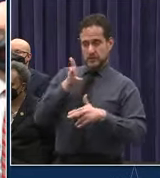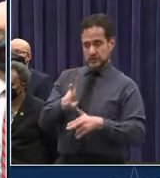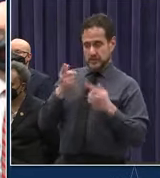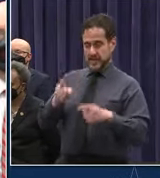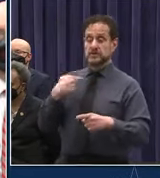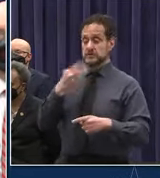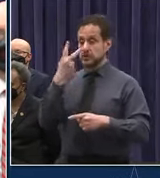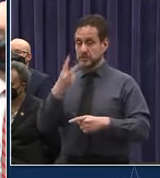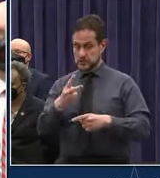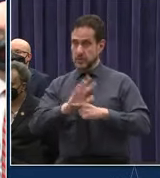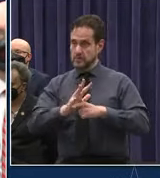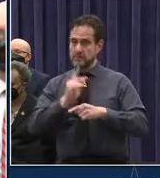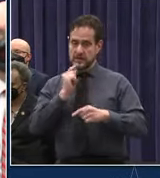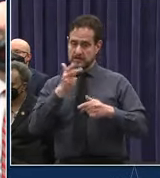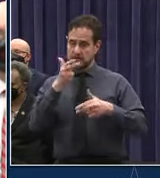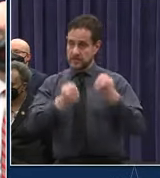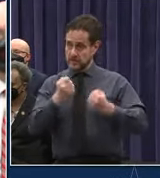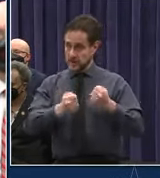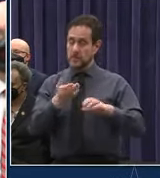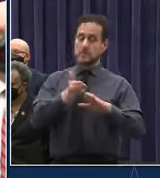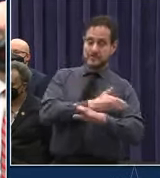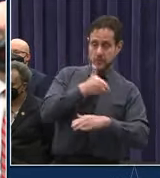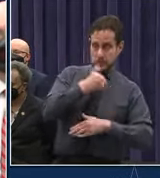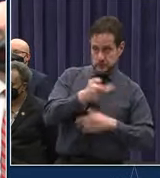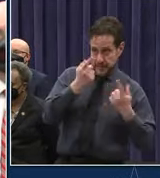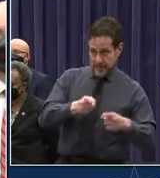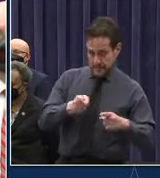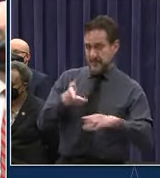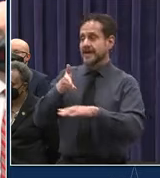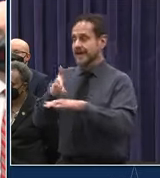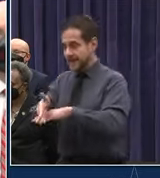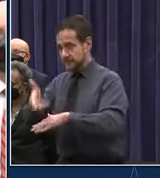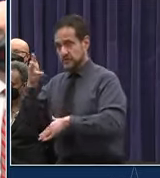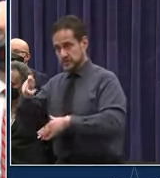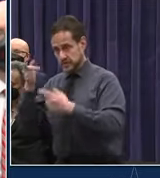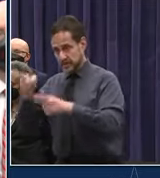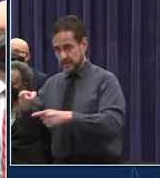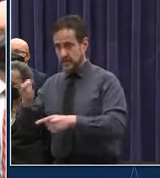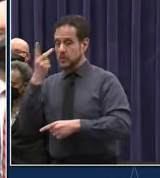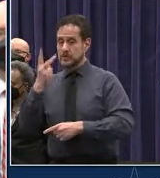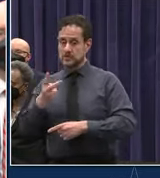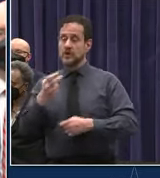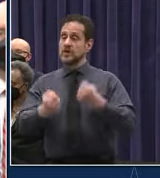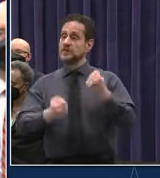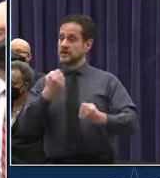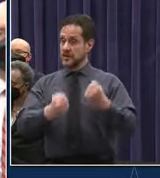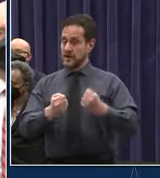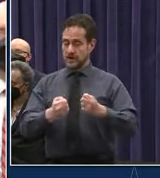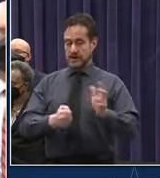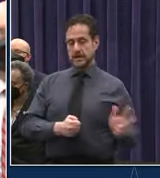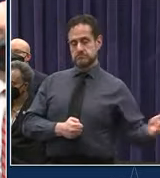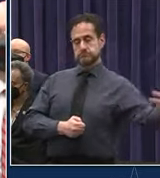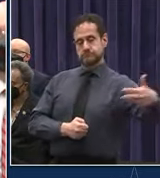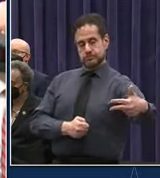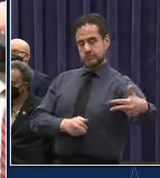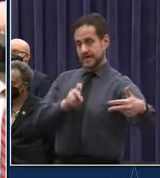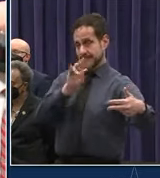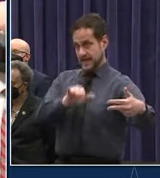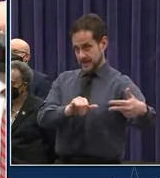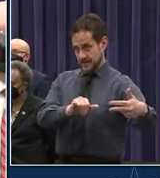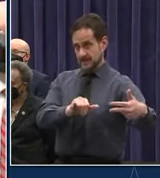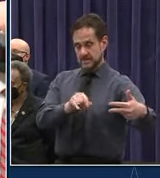and post shooting. And we saw that this car, this same car, pulled into the alley before the